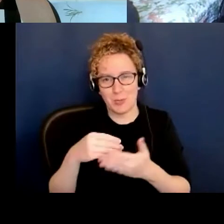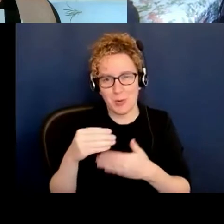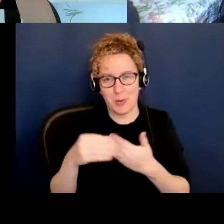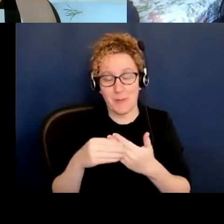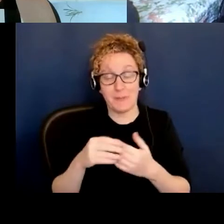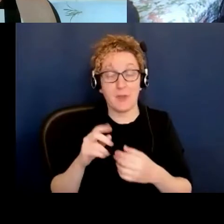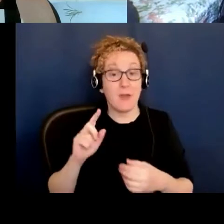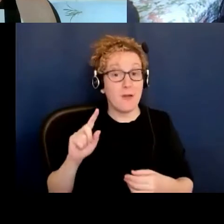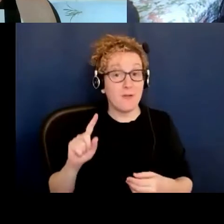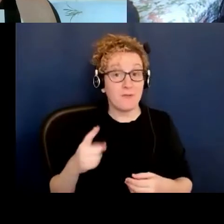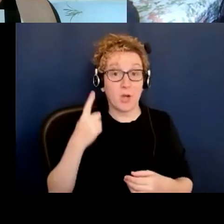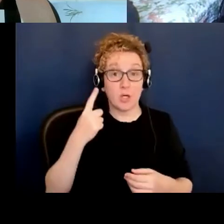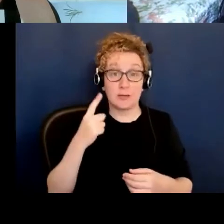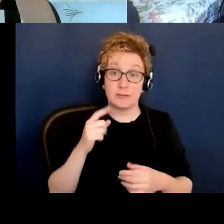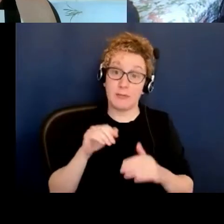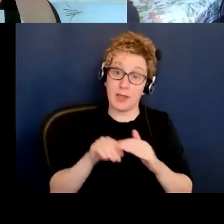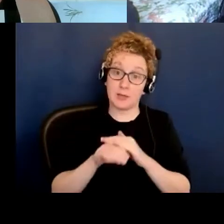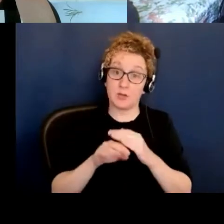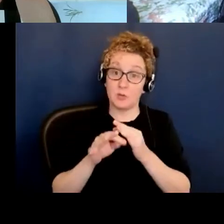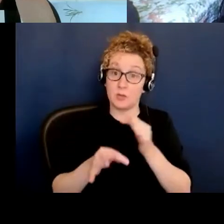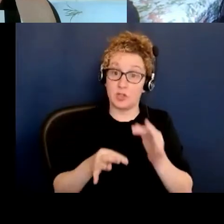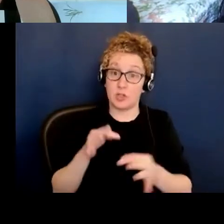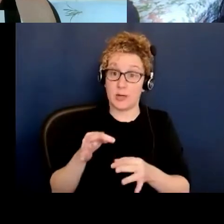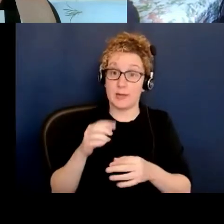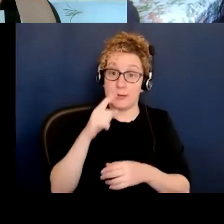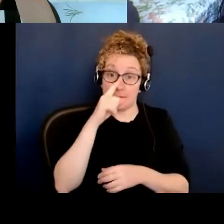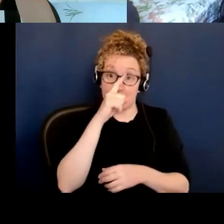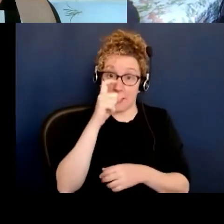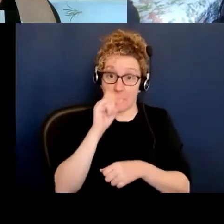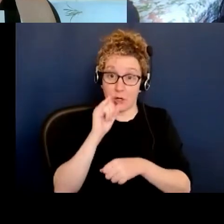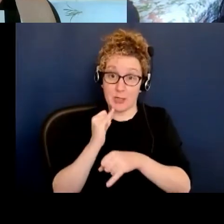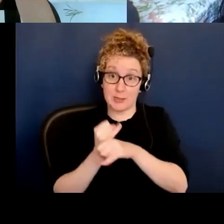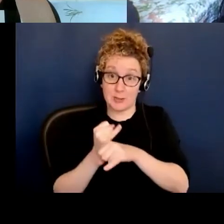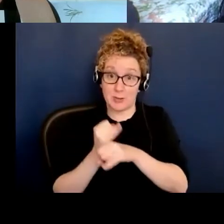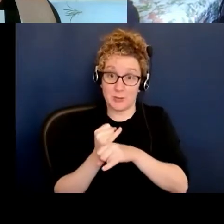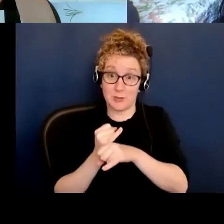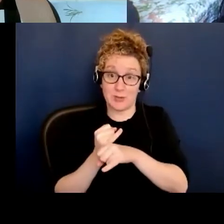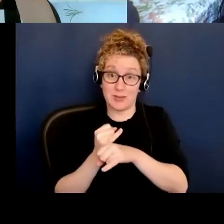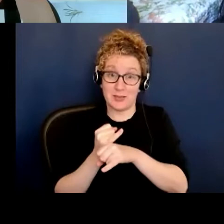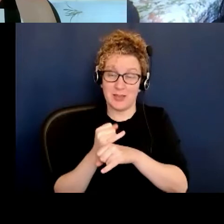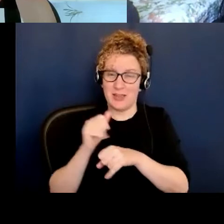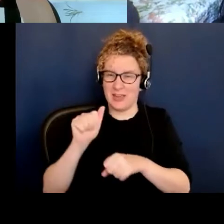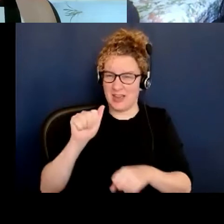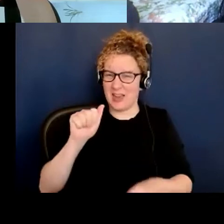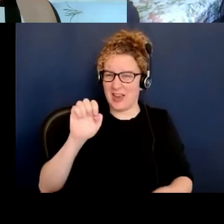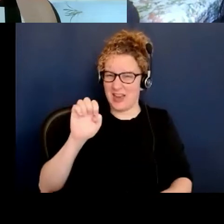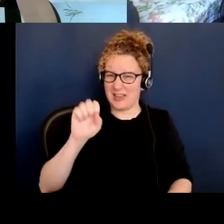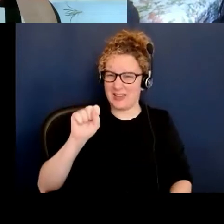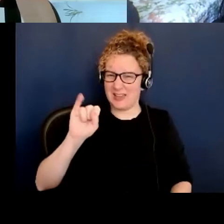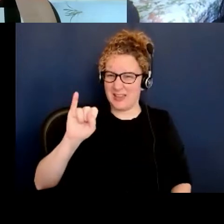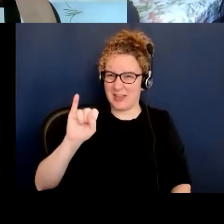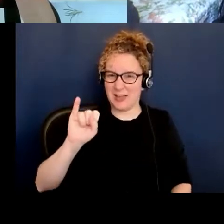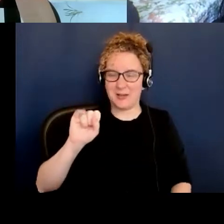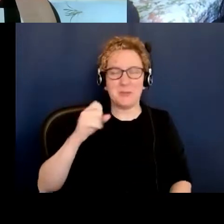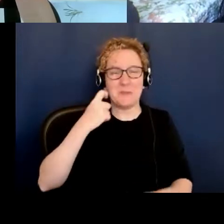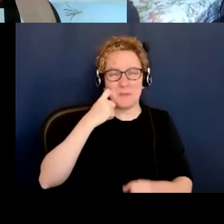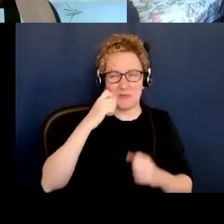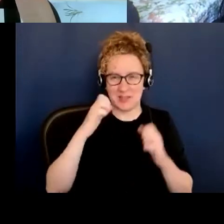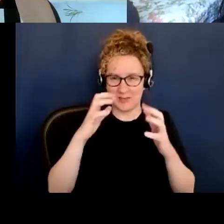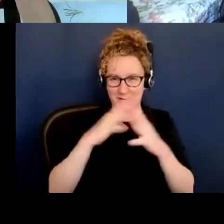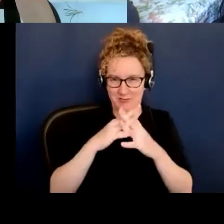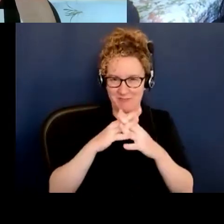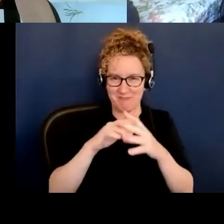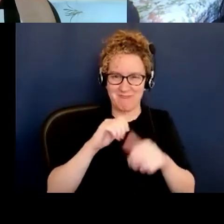Exchange Summer Institute, ACE, and that is a 3-week summer program that Justin